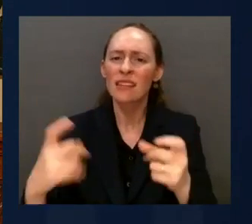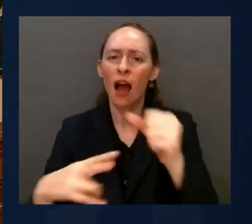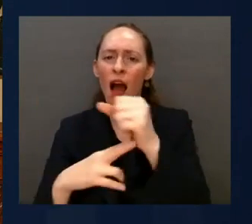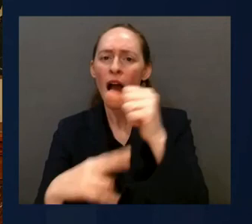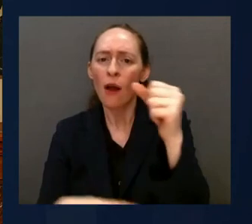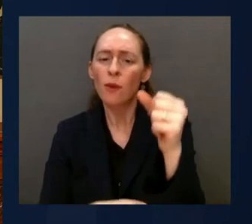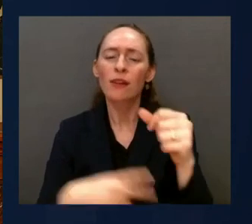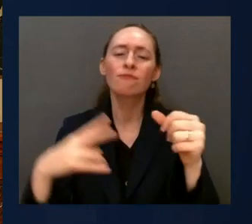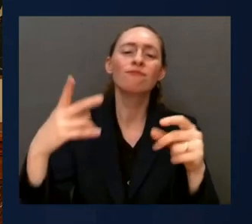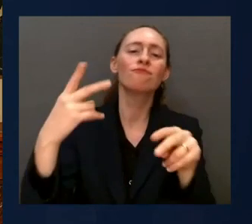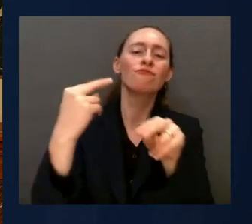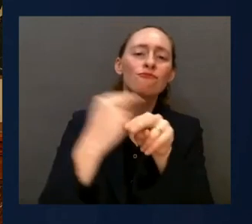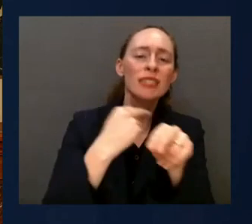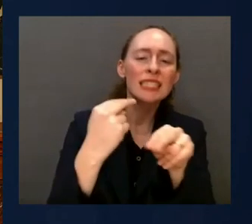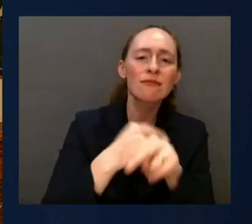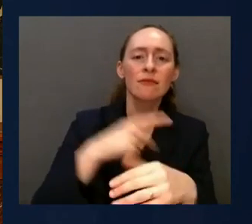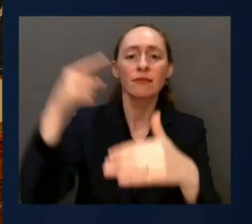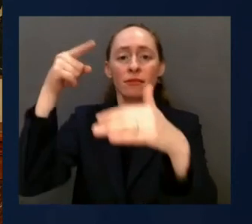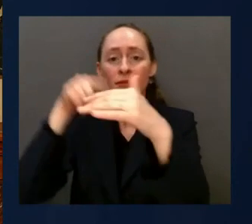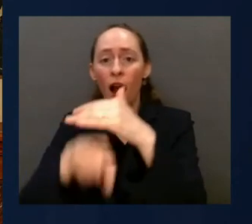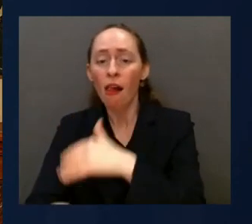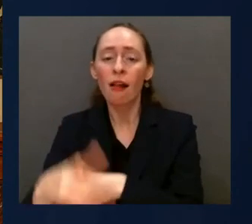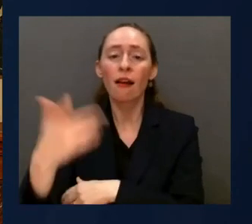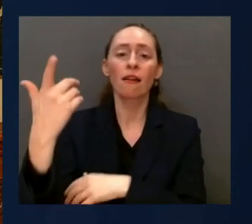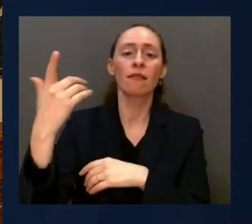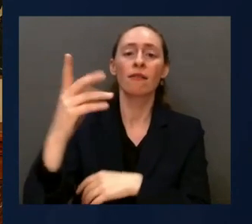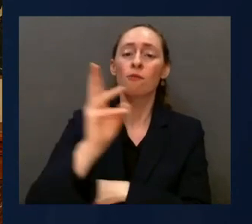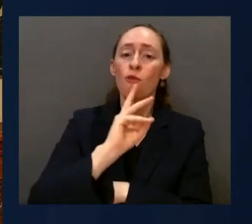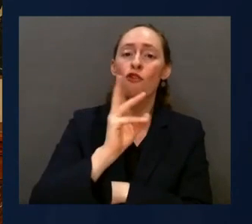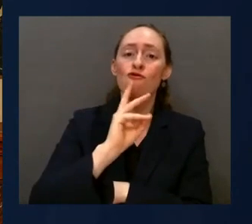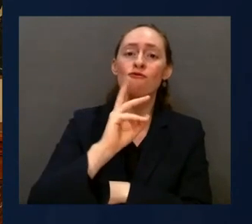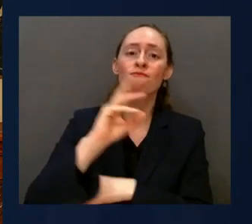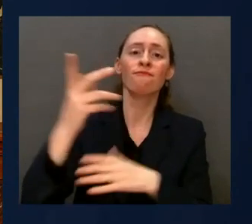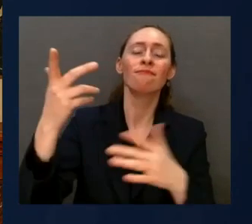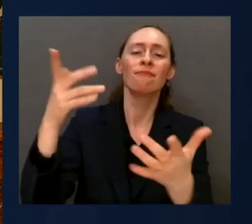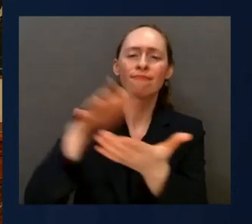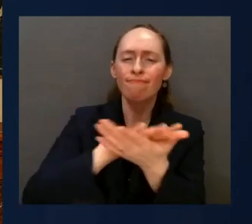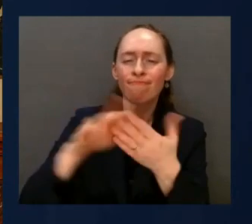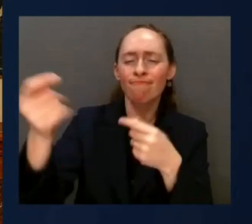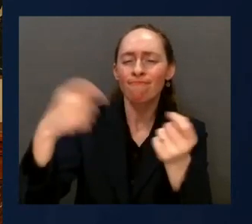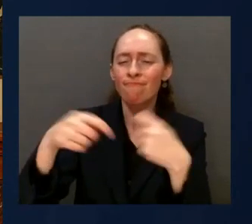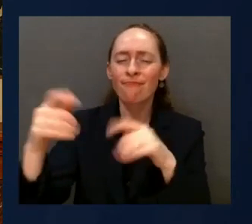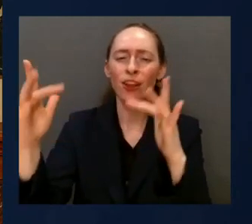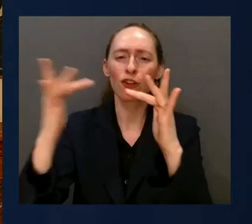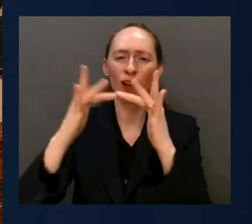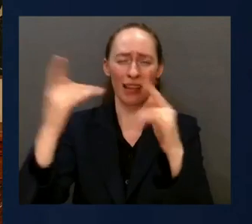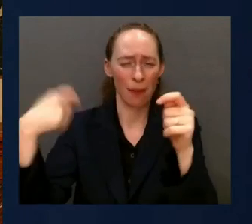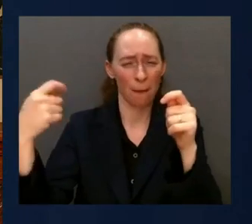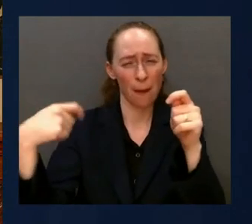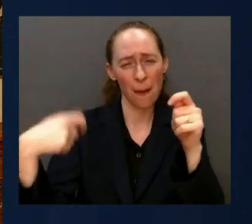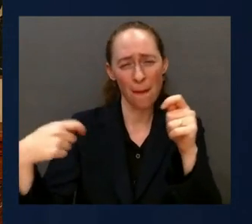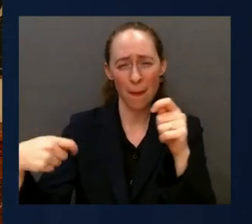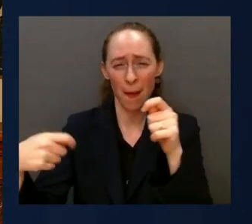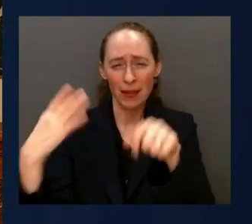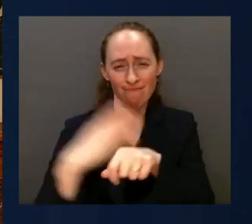all across America, urban, rural, tribal. And folks, we're just getting